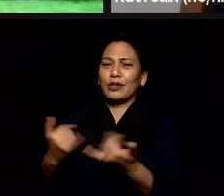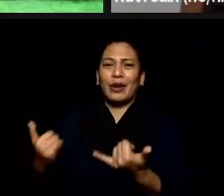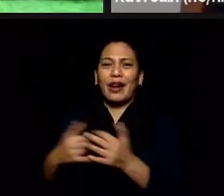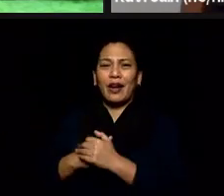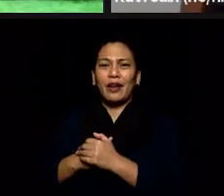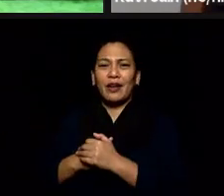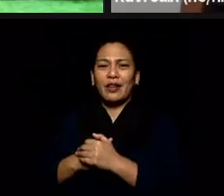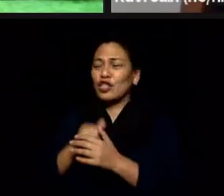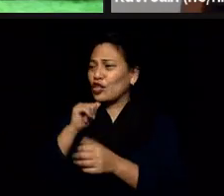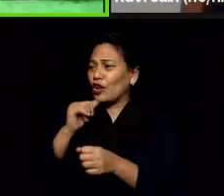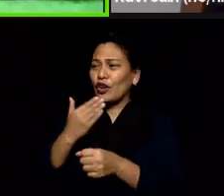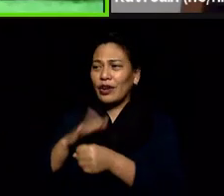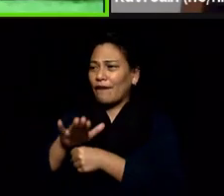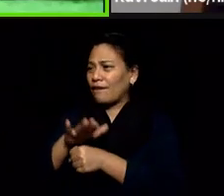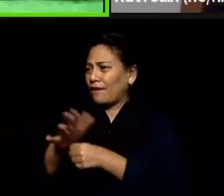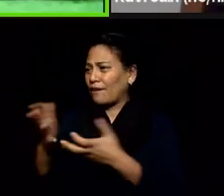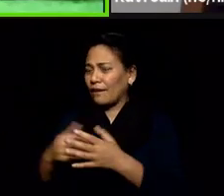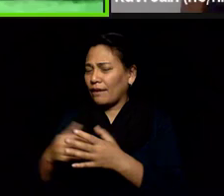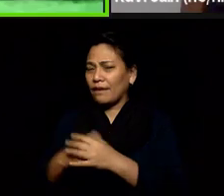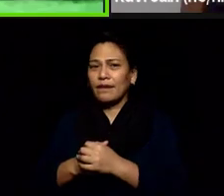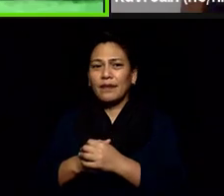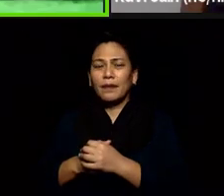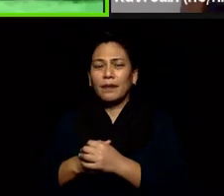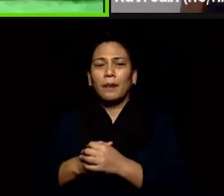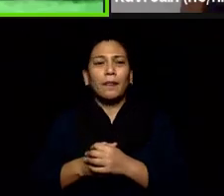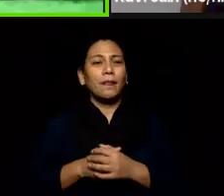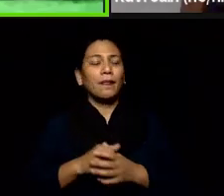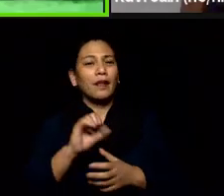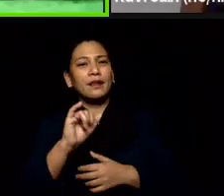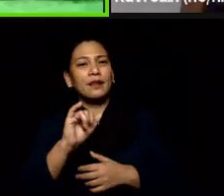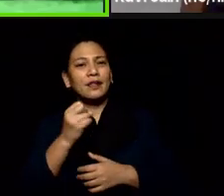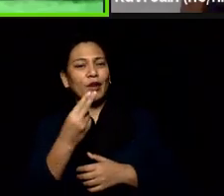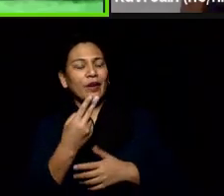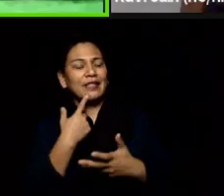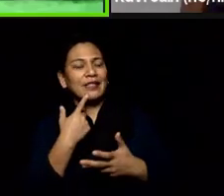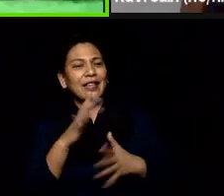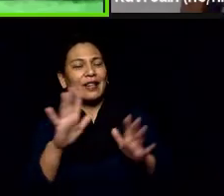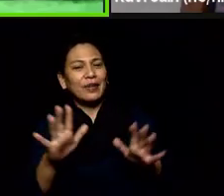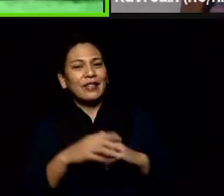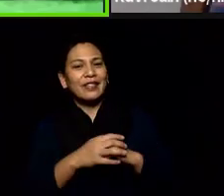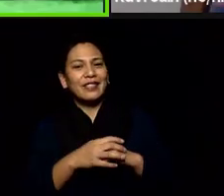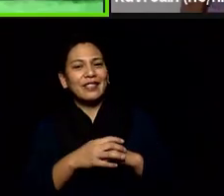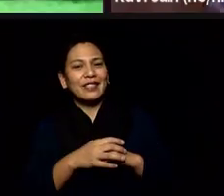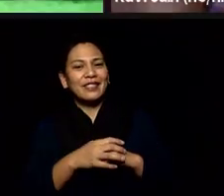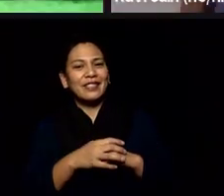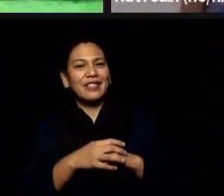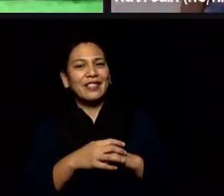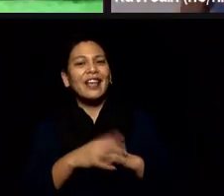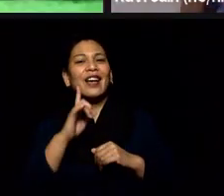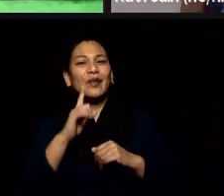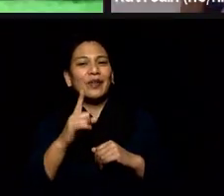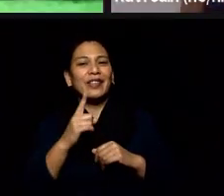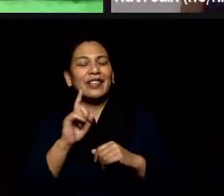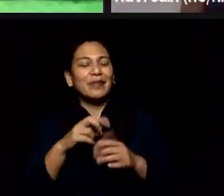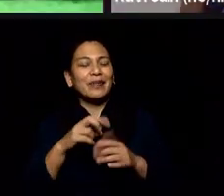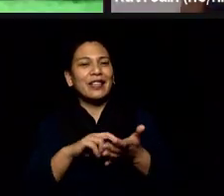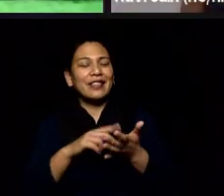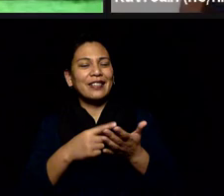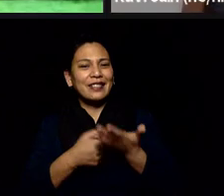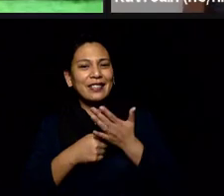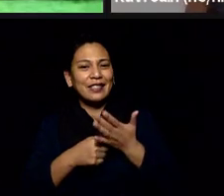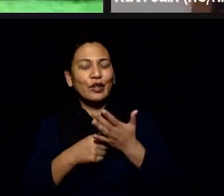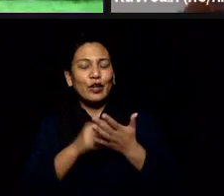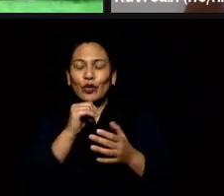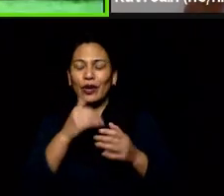enough. So Ravi. We're at time. Appalled at the level of discourse. We don't have structures for